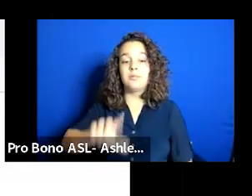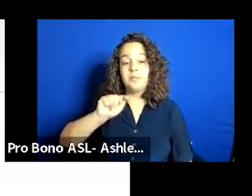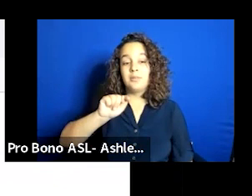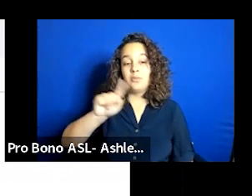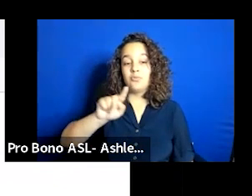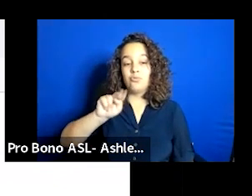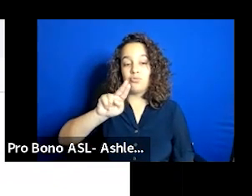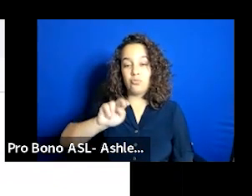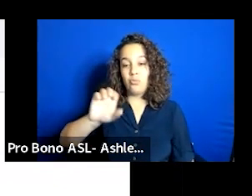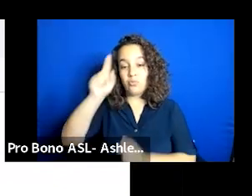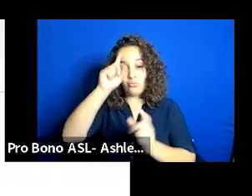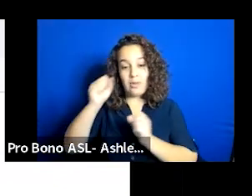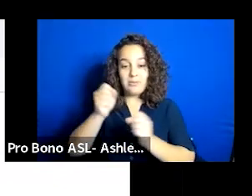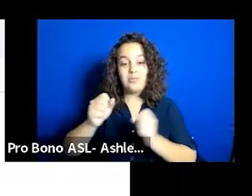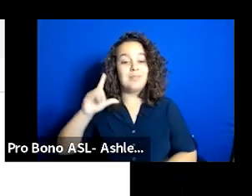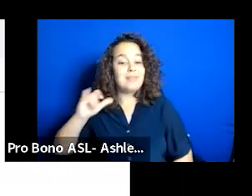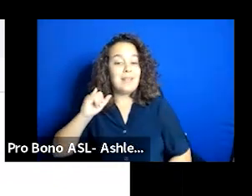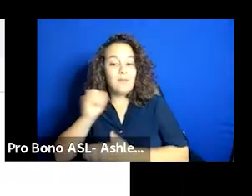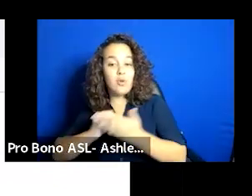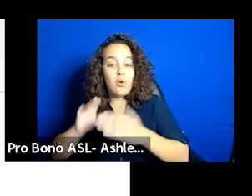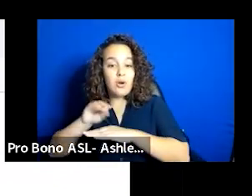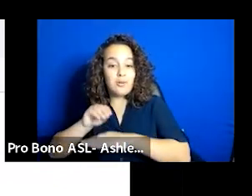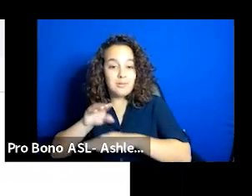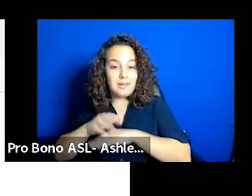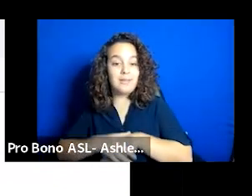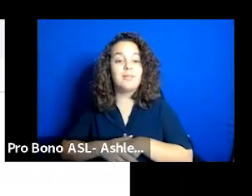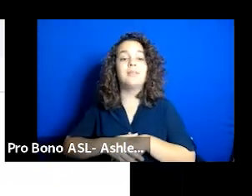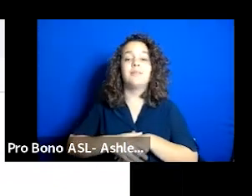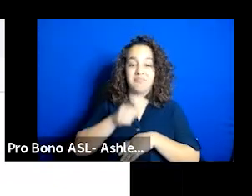local branding and website designers. I will have